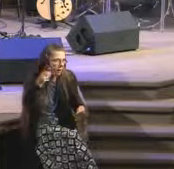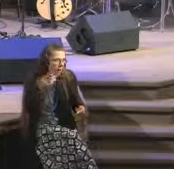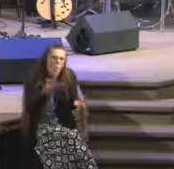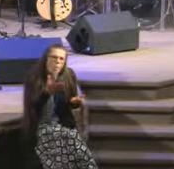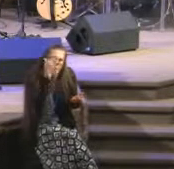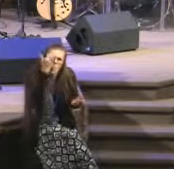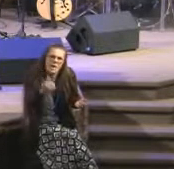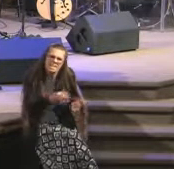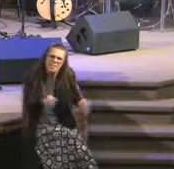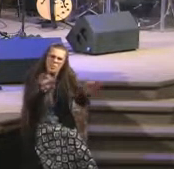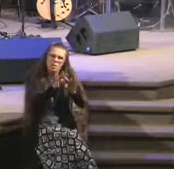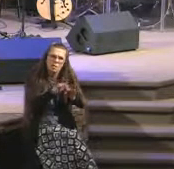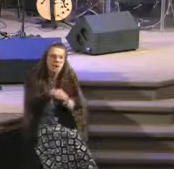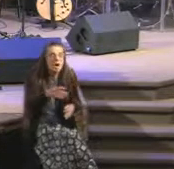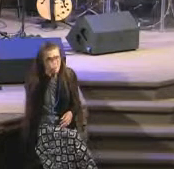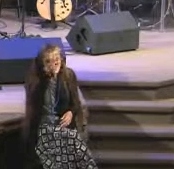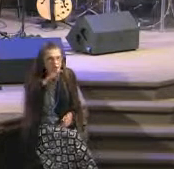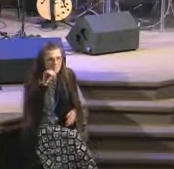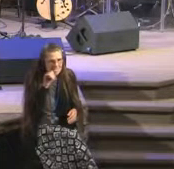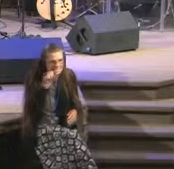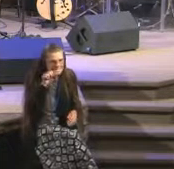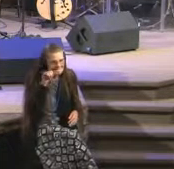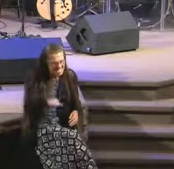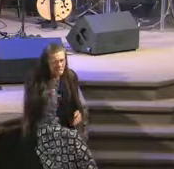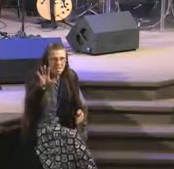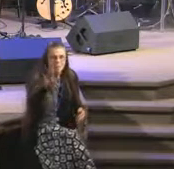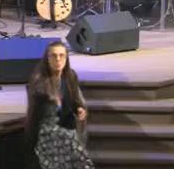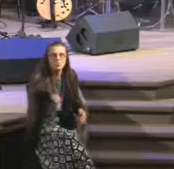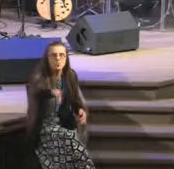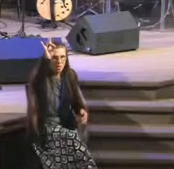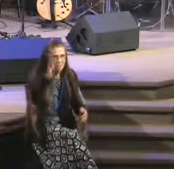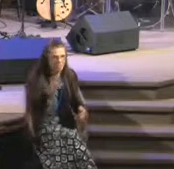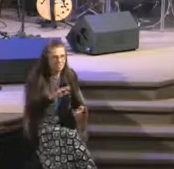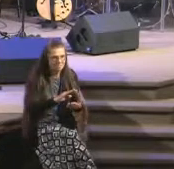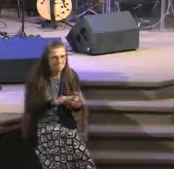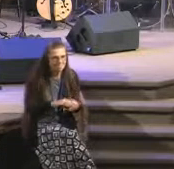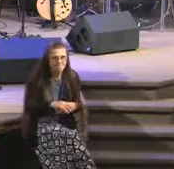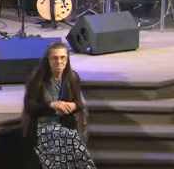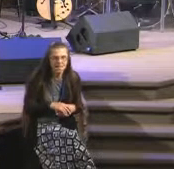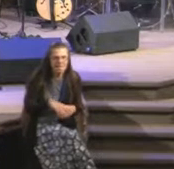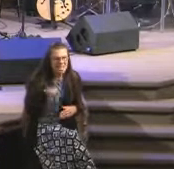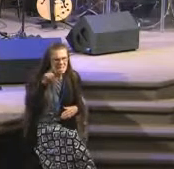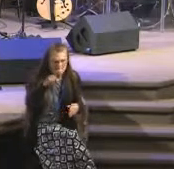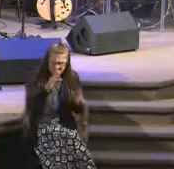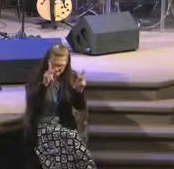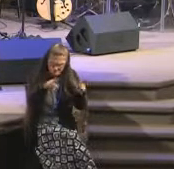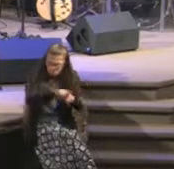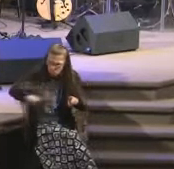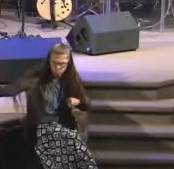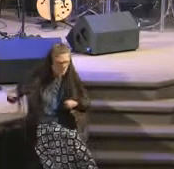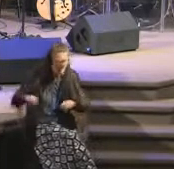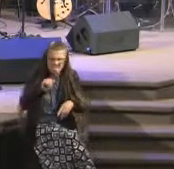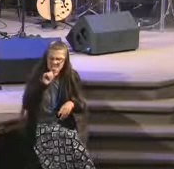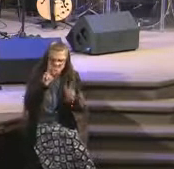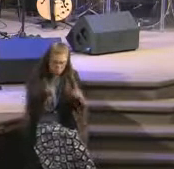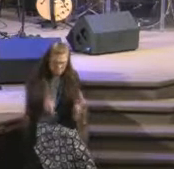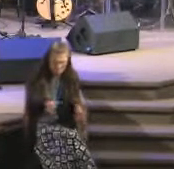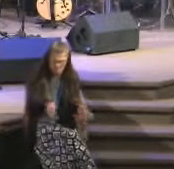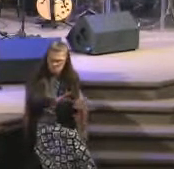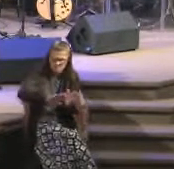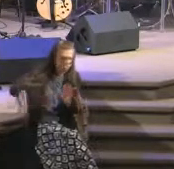important? Because God was still in the reaching business. Think about this. His people desert him. His people don't want him. His people